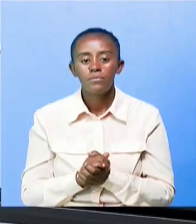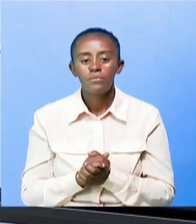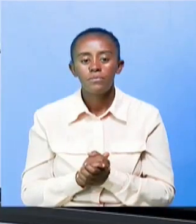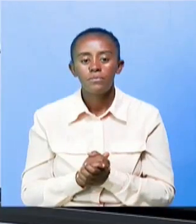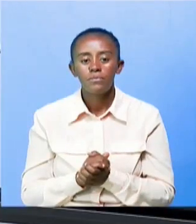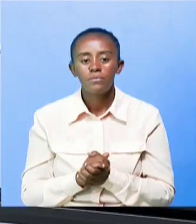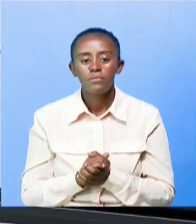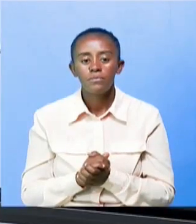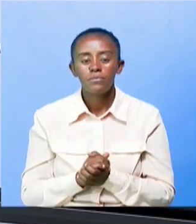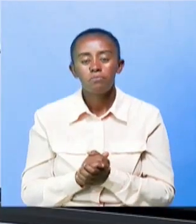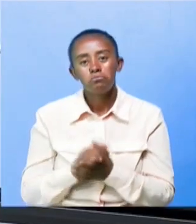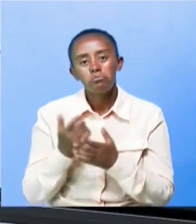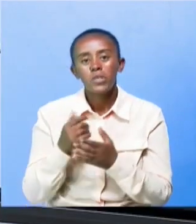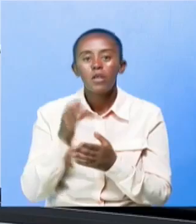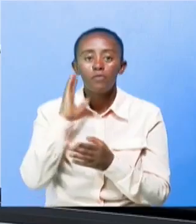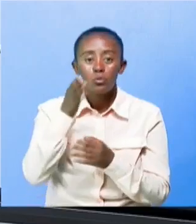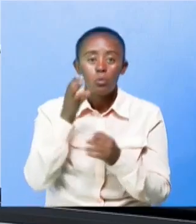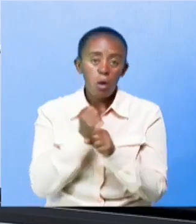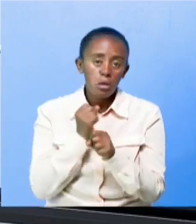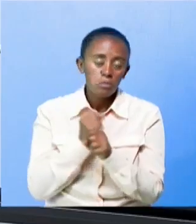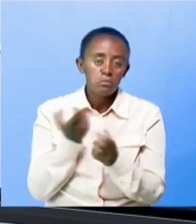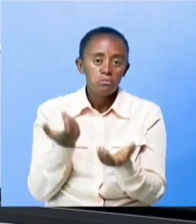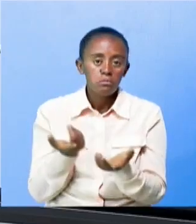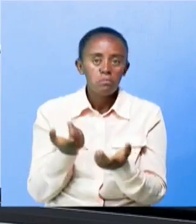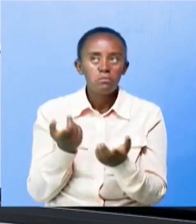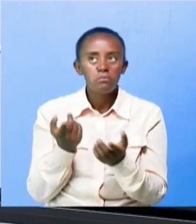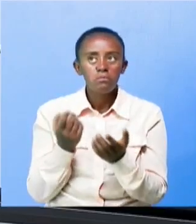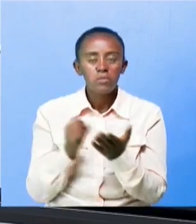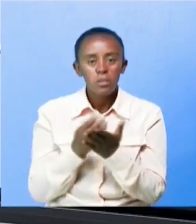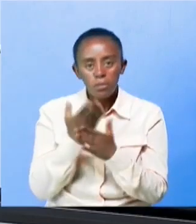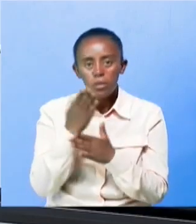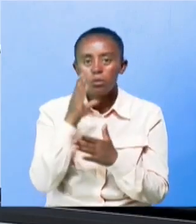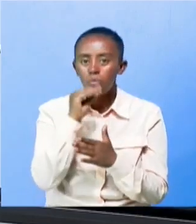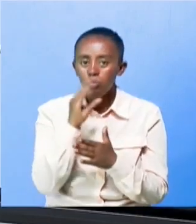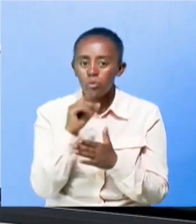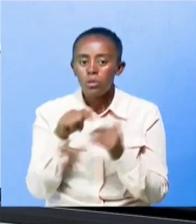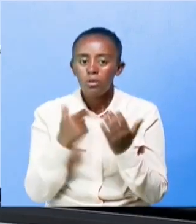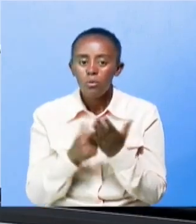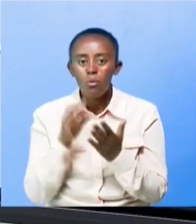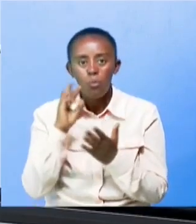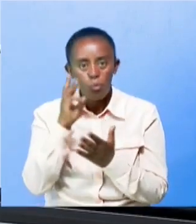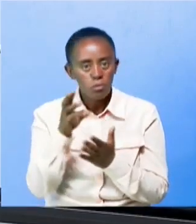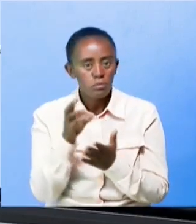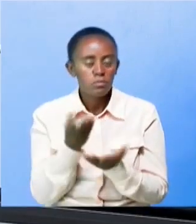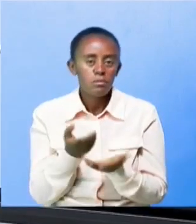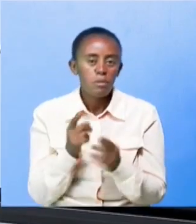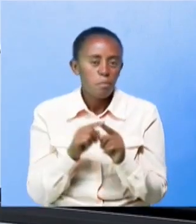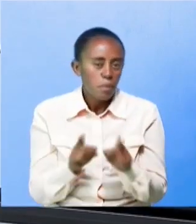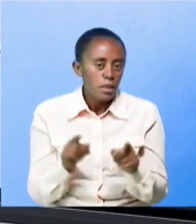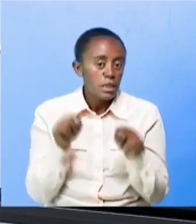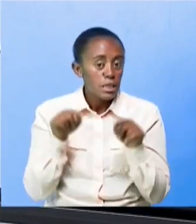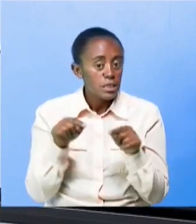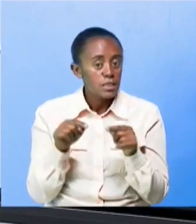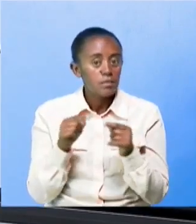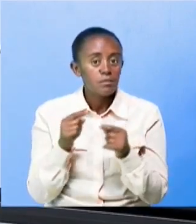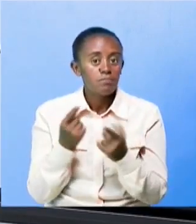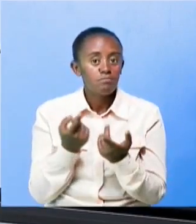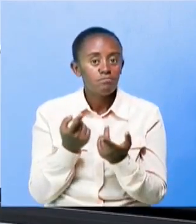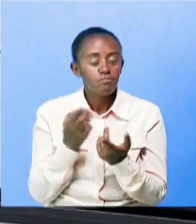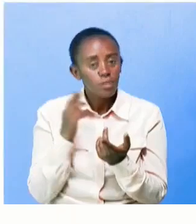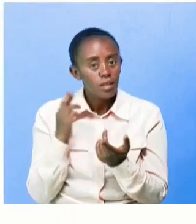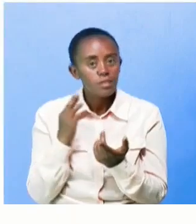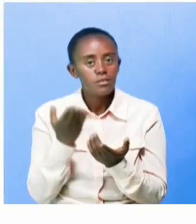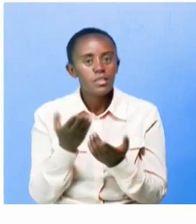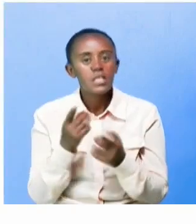Future actions is something that we could also use when we're talking about will. But in this case,